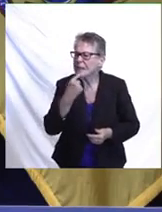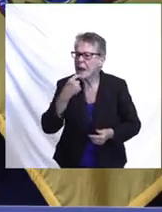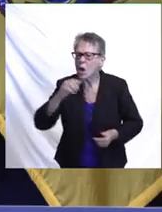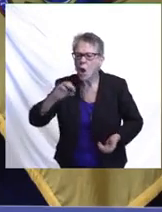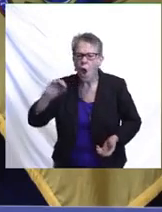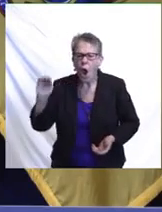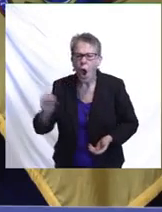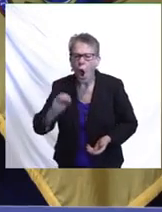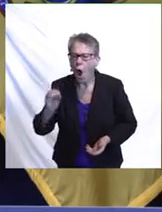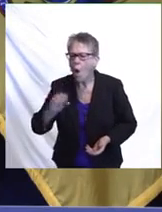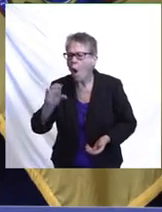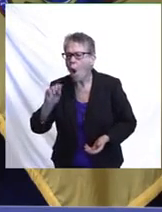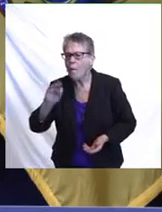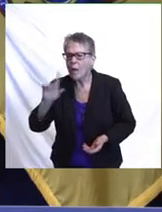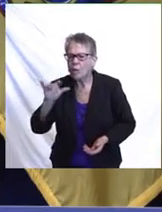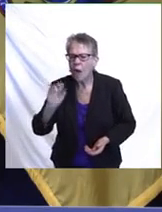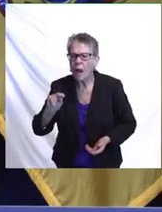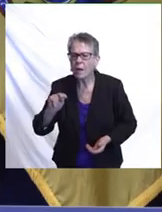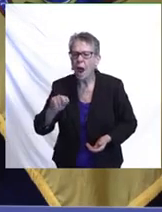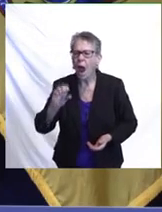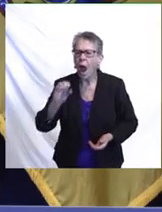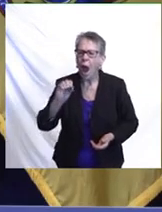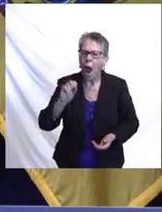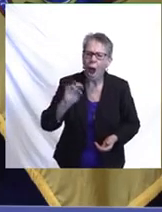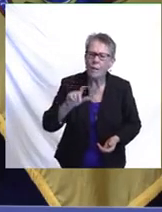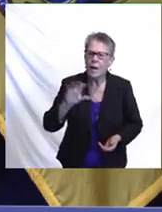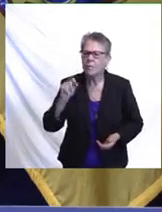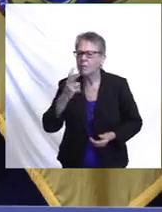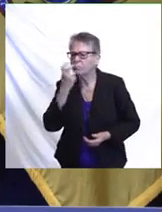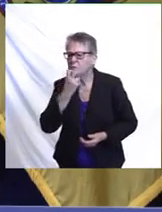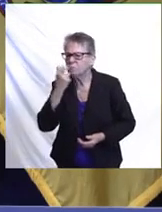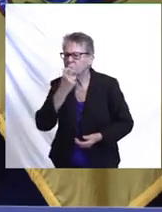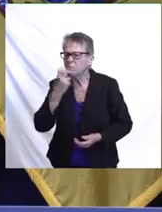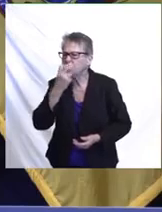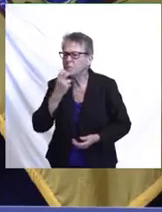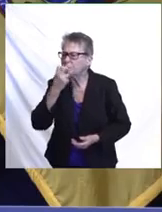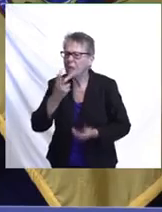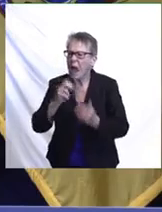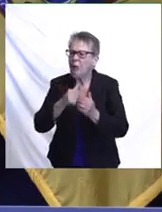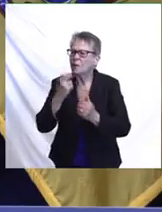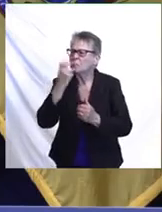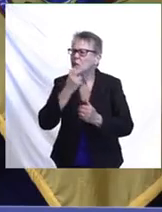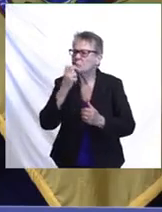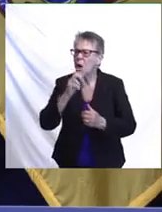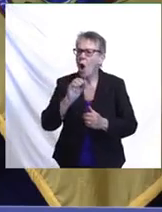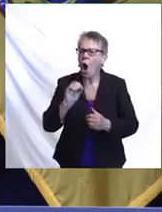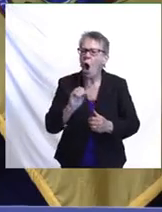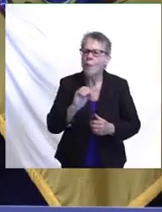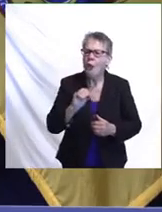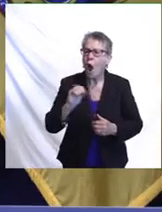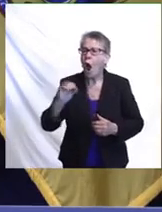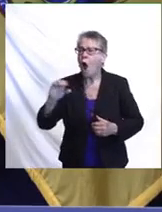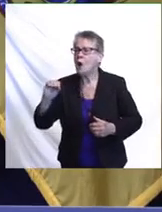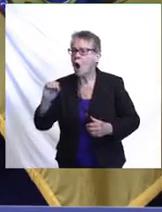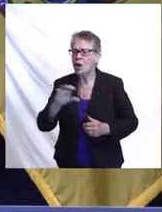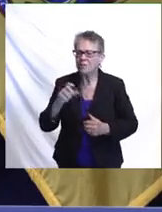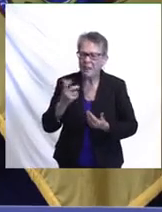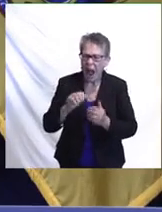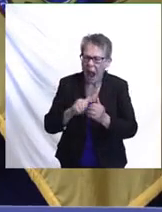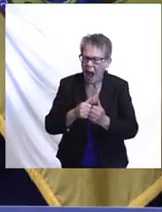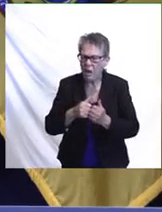Omicron. Is there a right way or a wrong way to say this variant? Does anybody know? I think it's Omicron. Does anyone else have